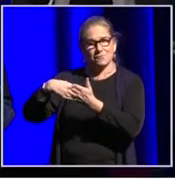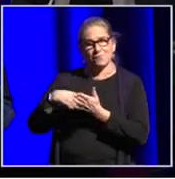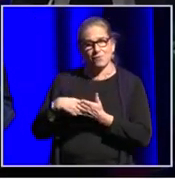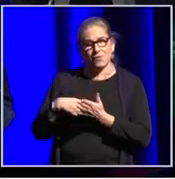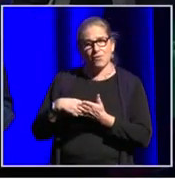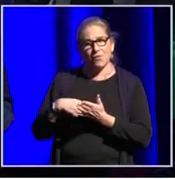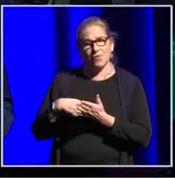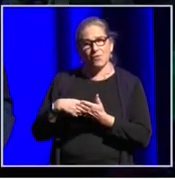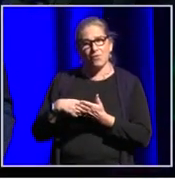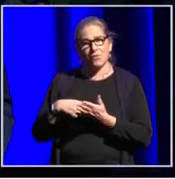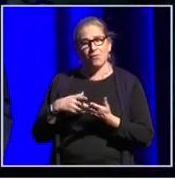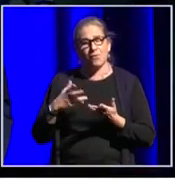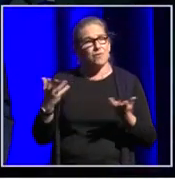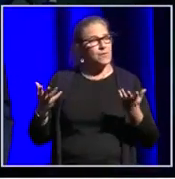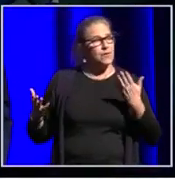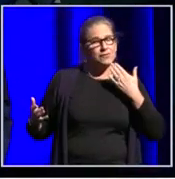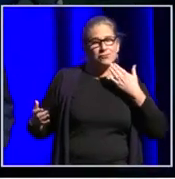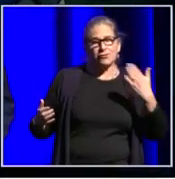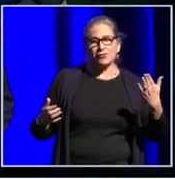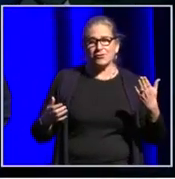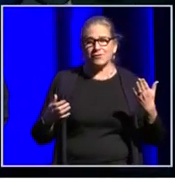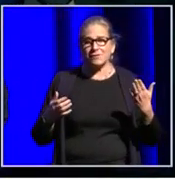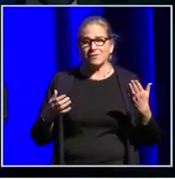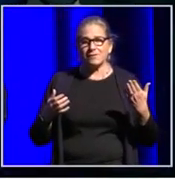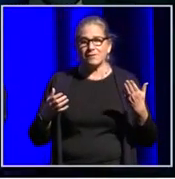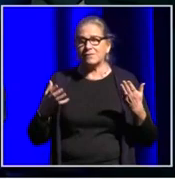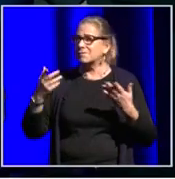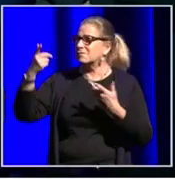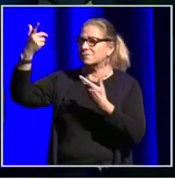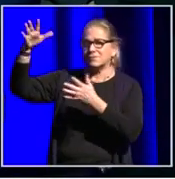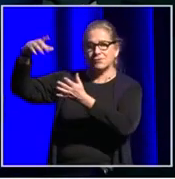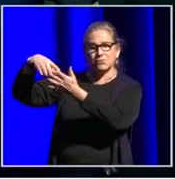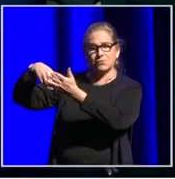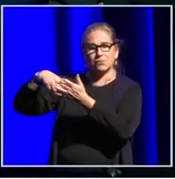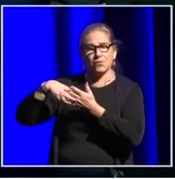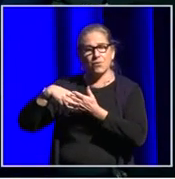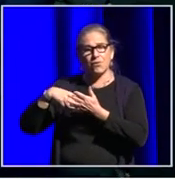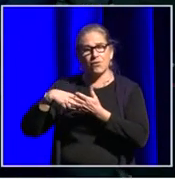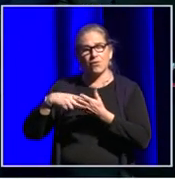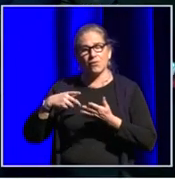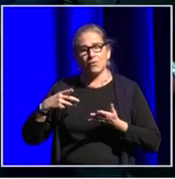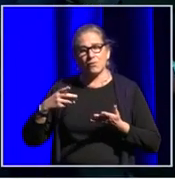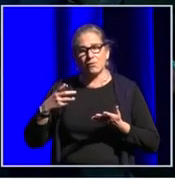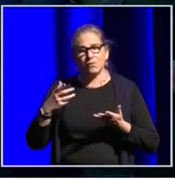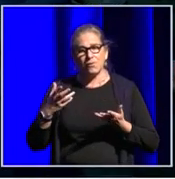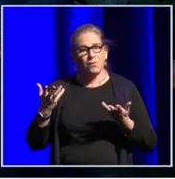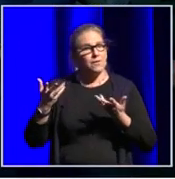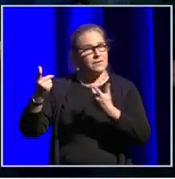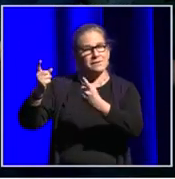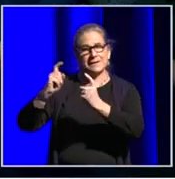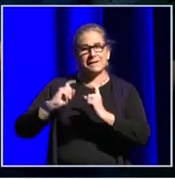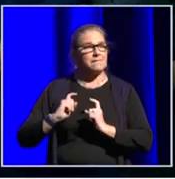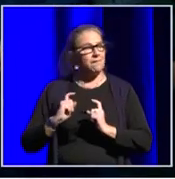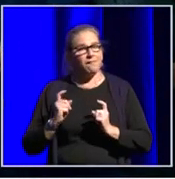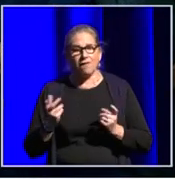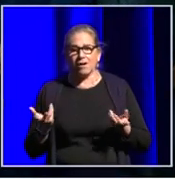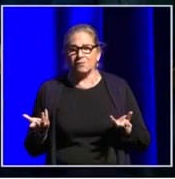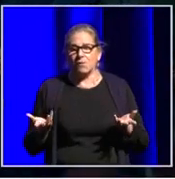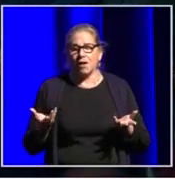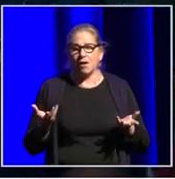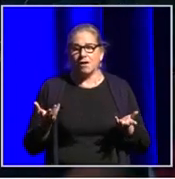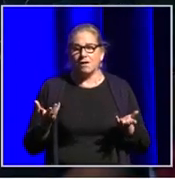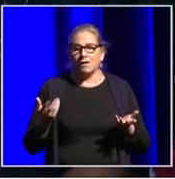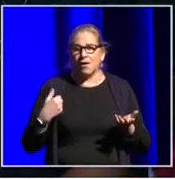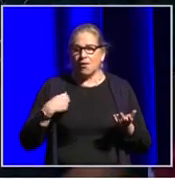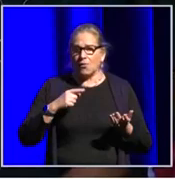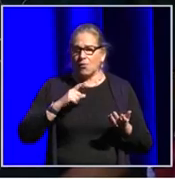good. And what is it, O God, that you require of us but to act justly and to love